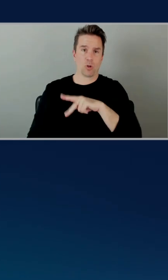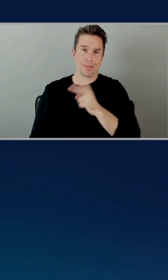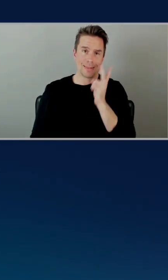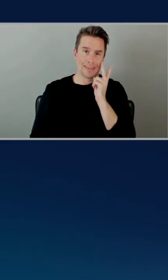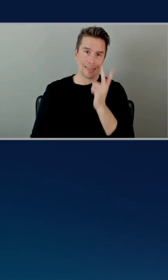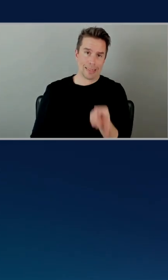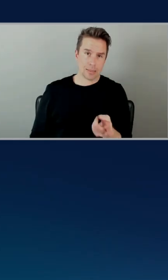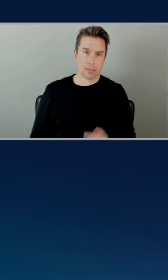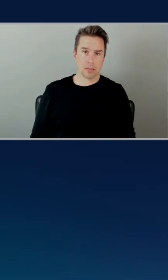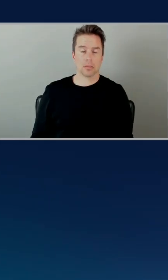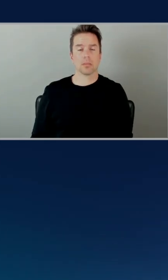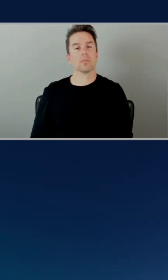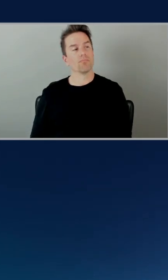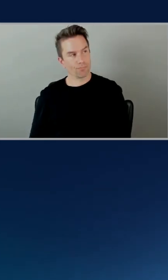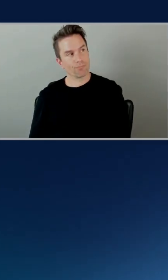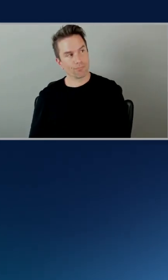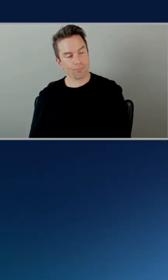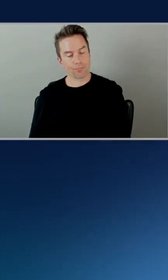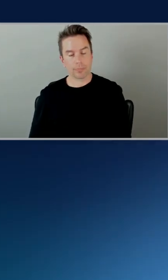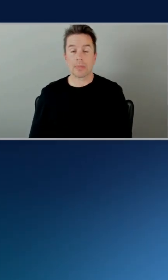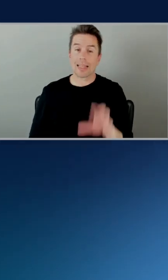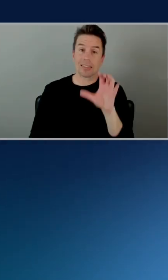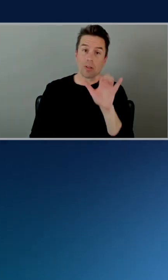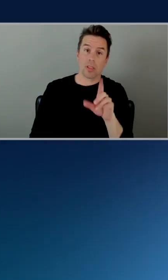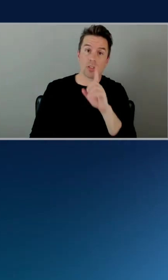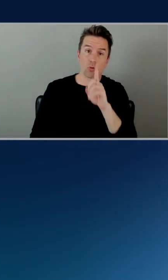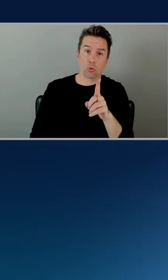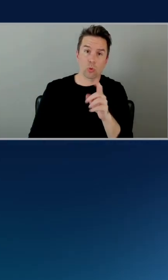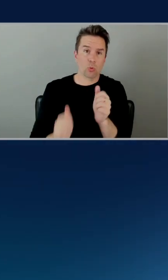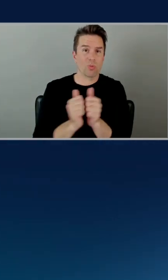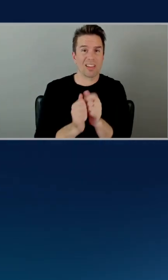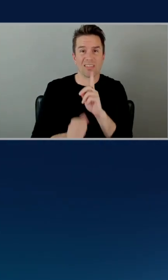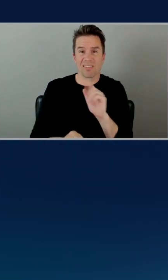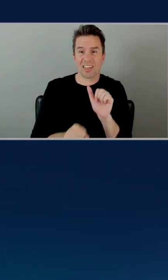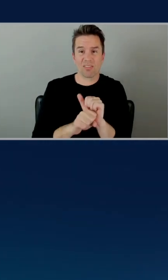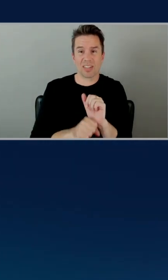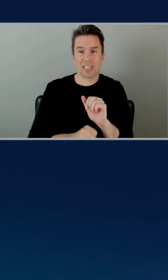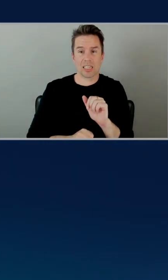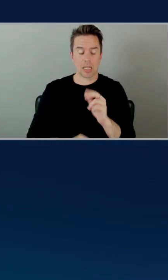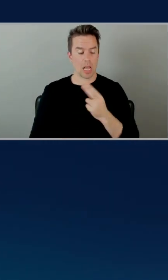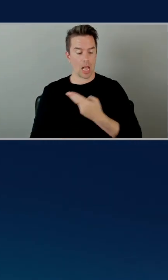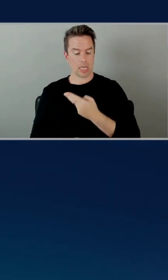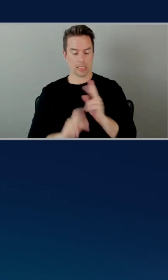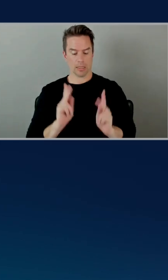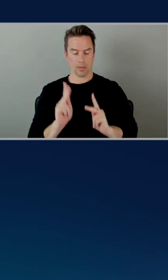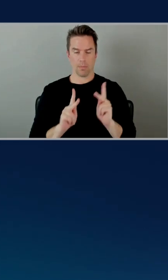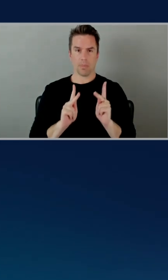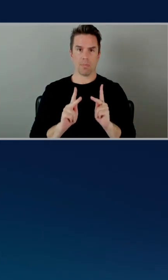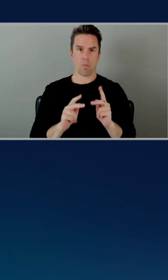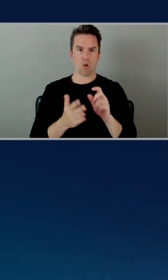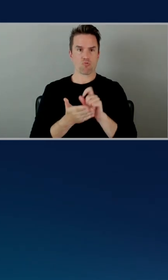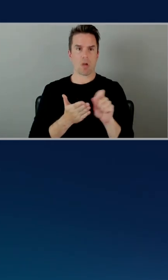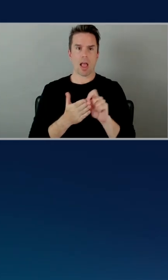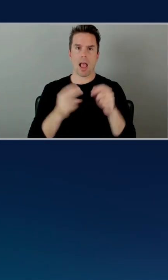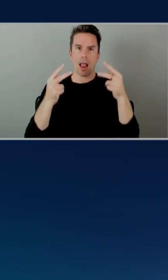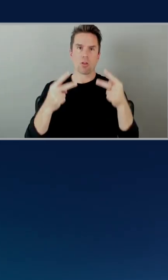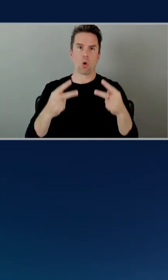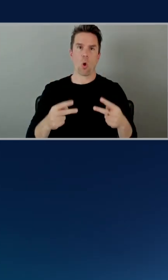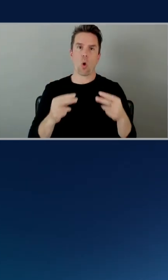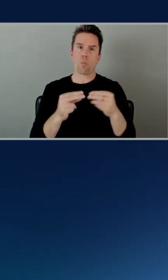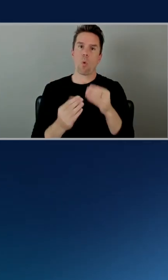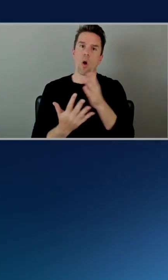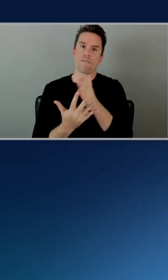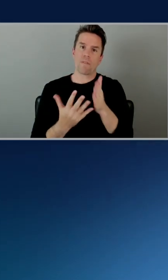yeah. And that's true of literally us coding, right? As people, right? Like the more files, the more libraries I